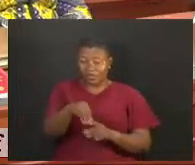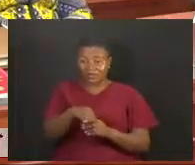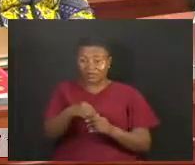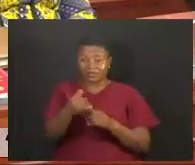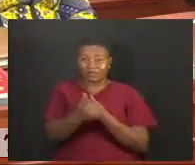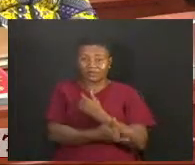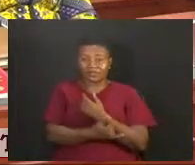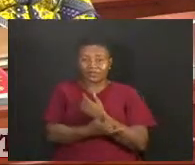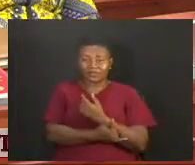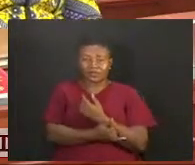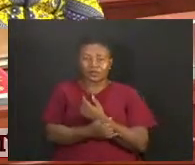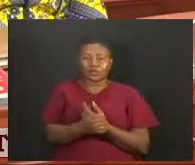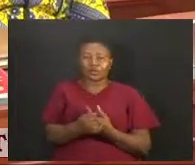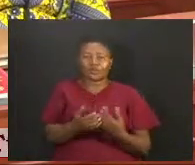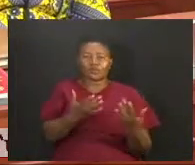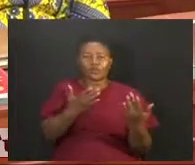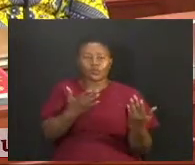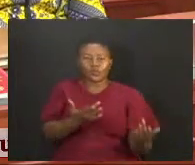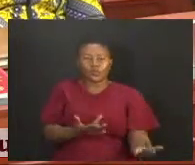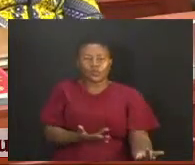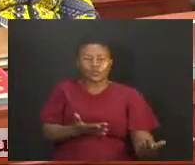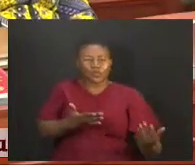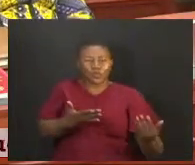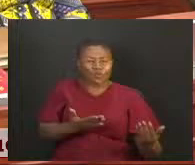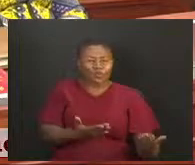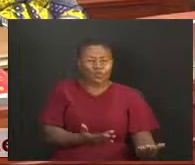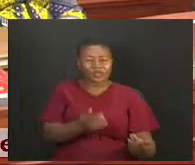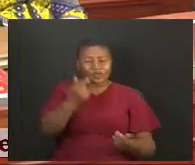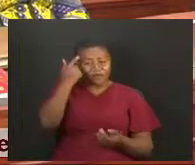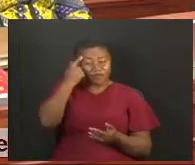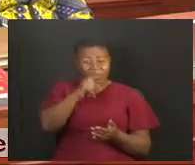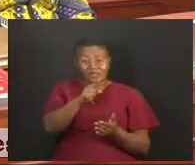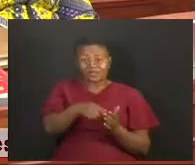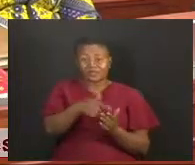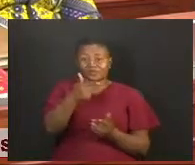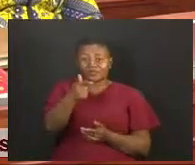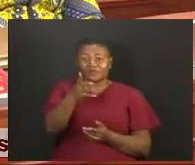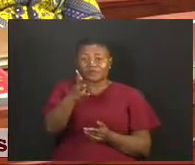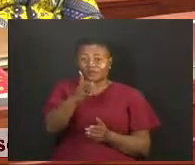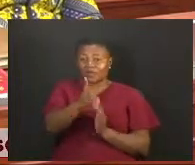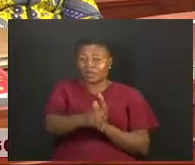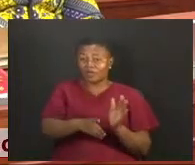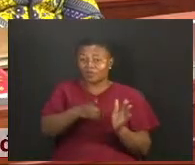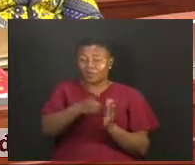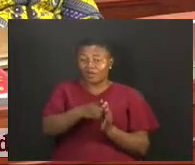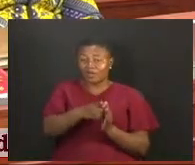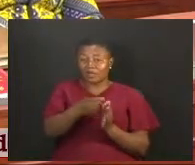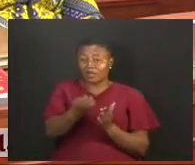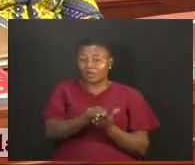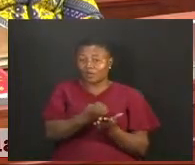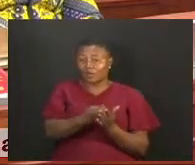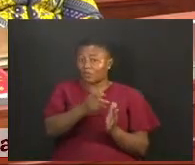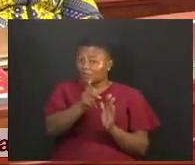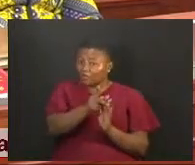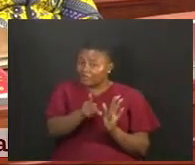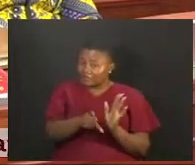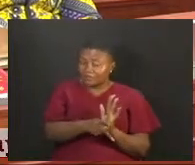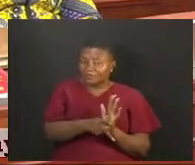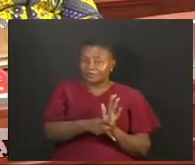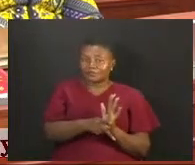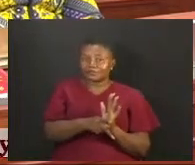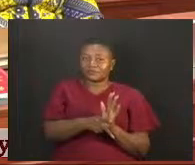have been waiting for this 24-hour economy policy.